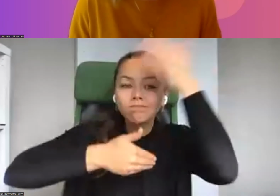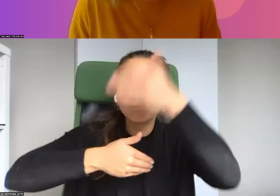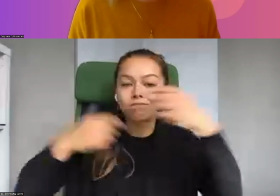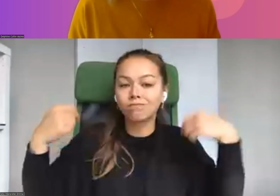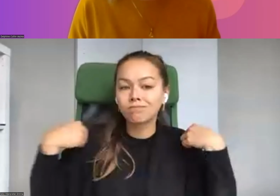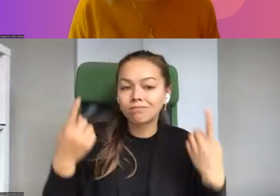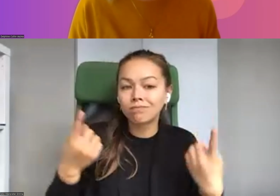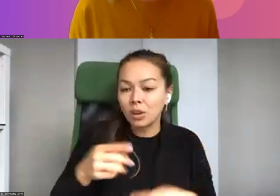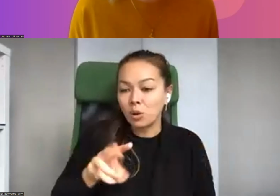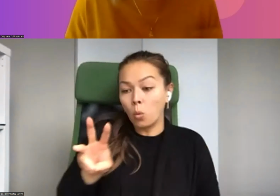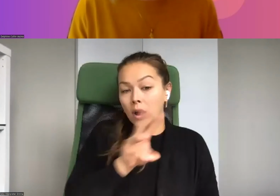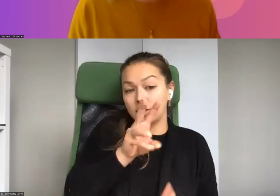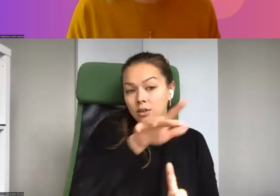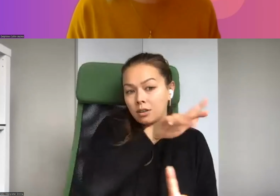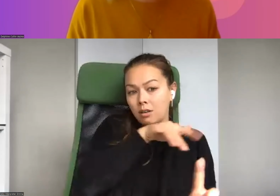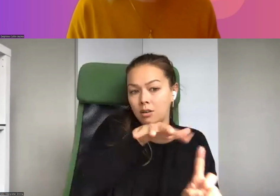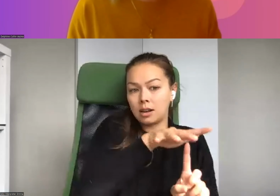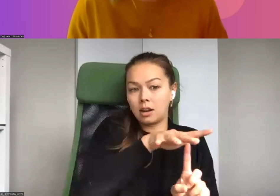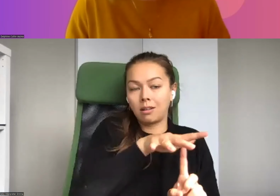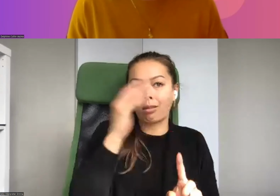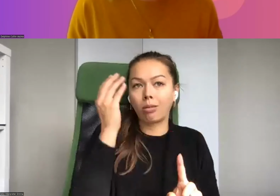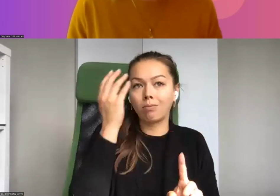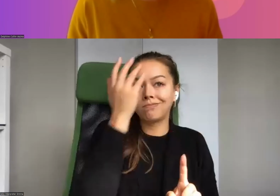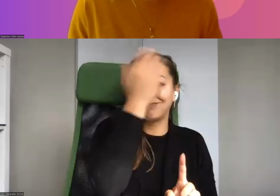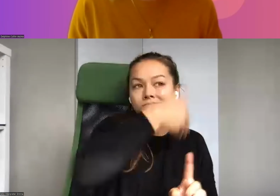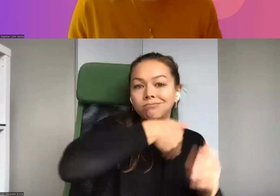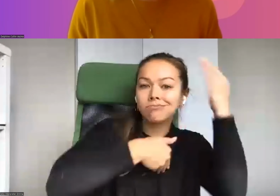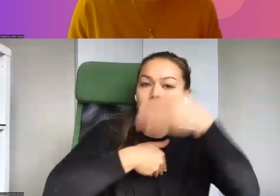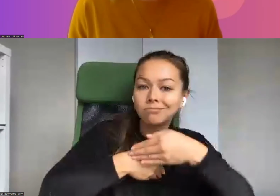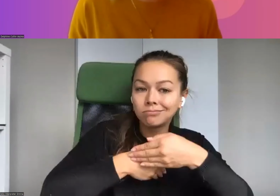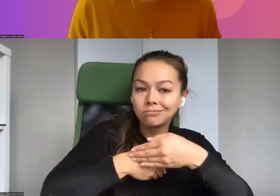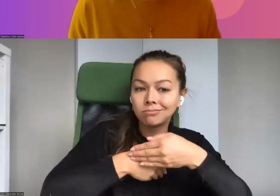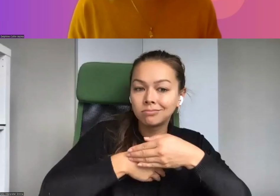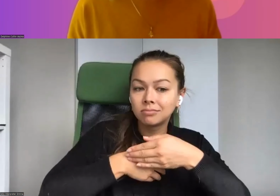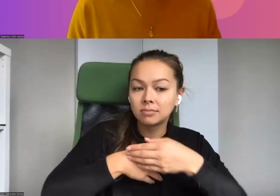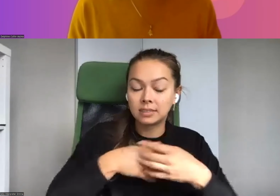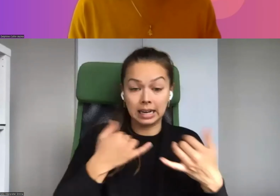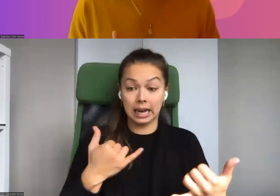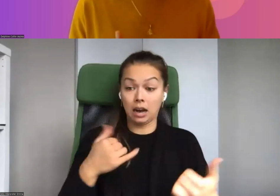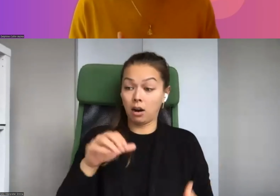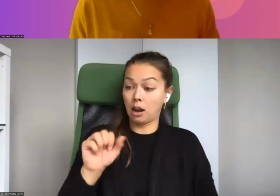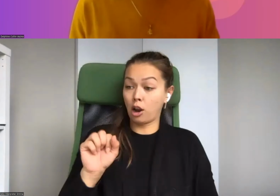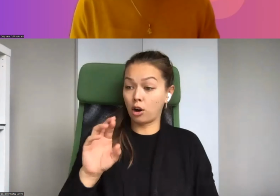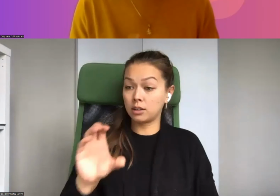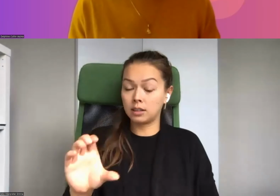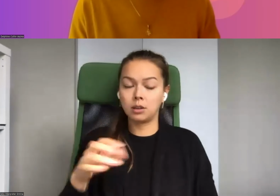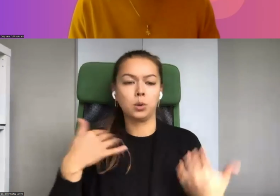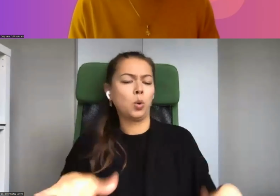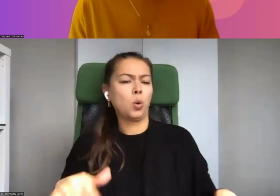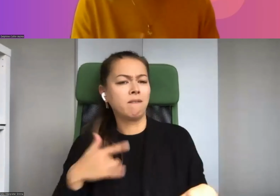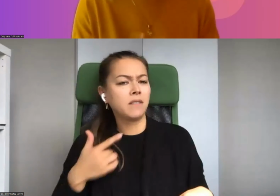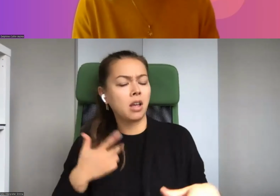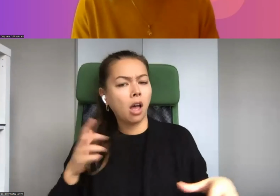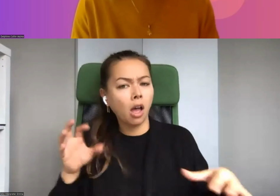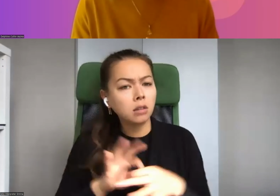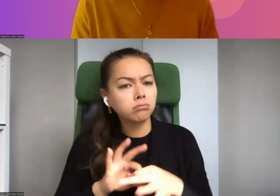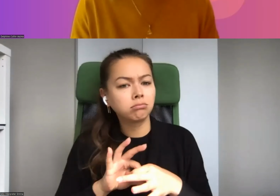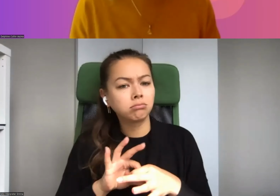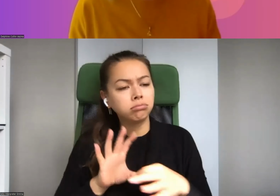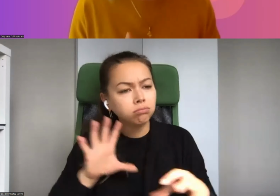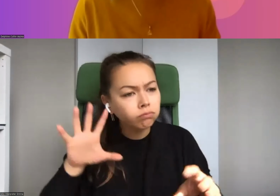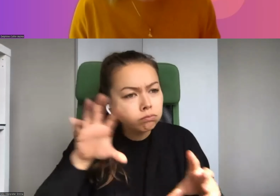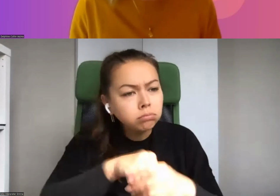Things that bring us back to feeling of belonging, relational